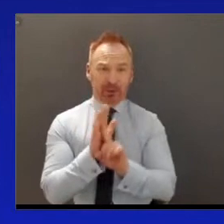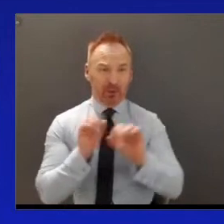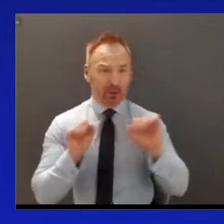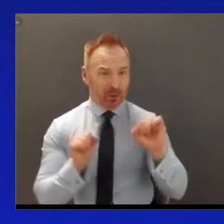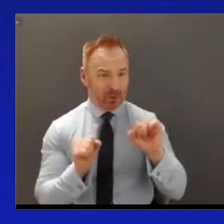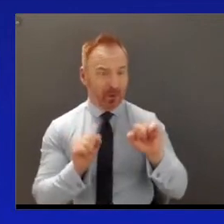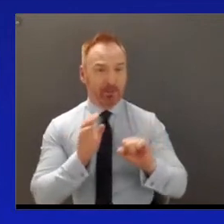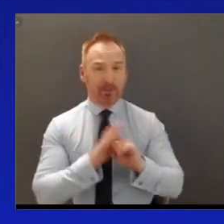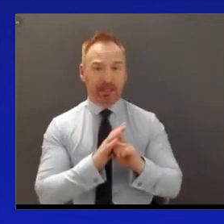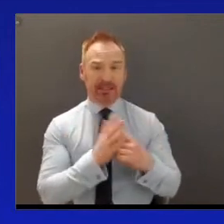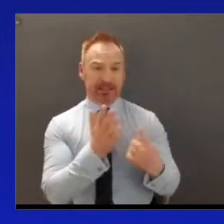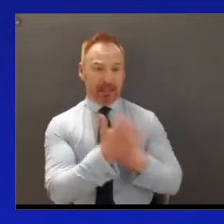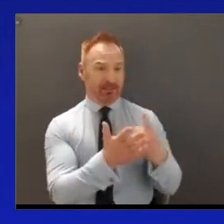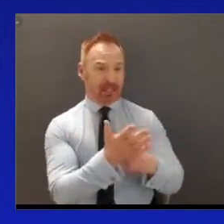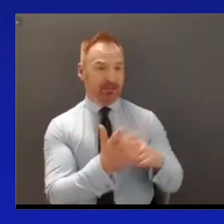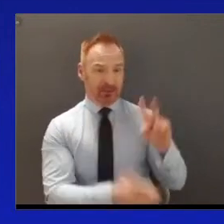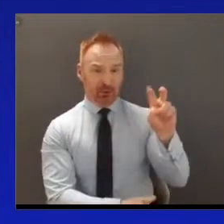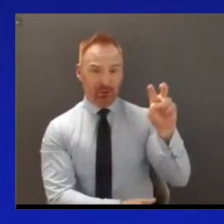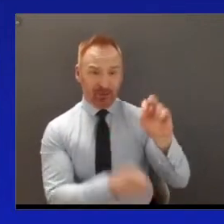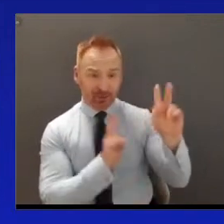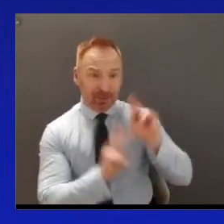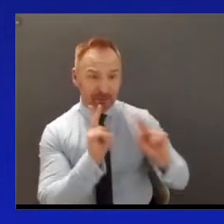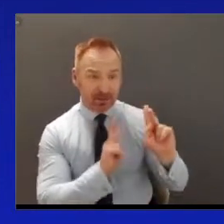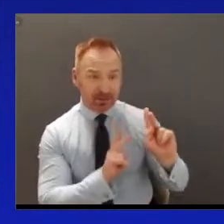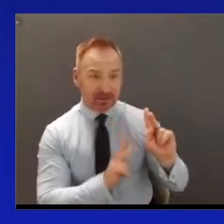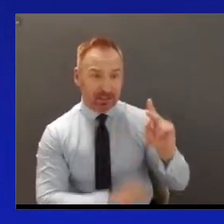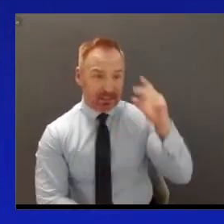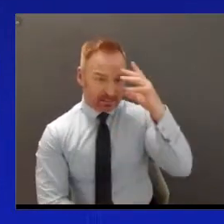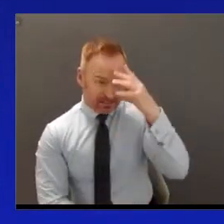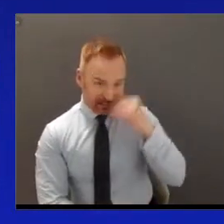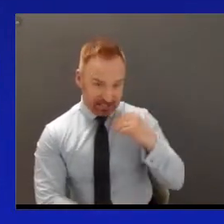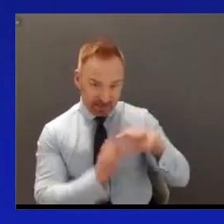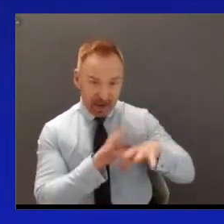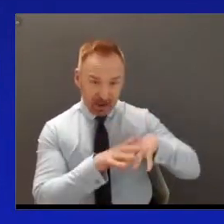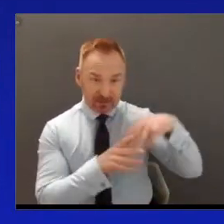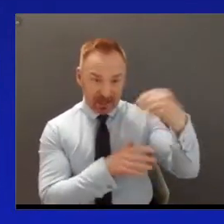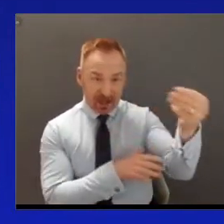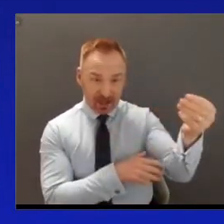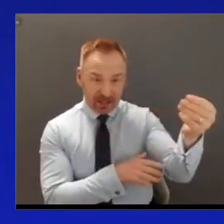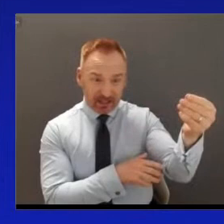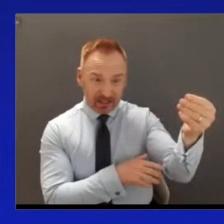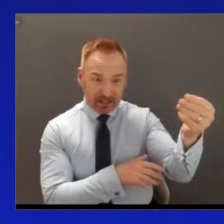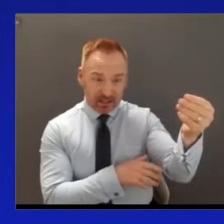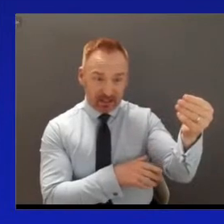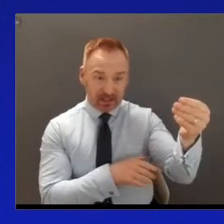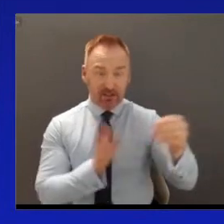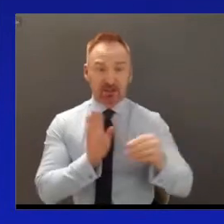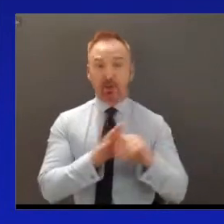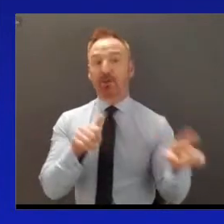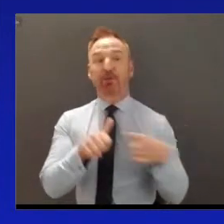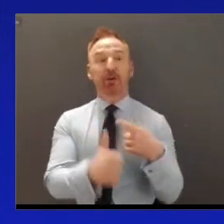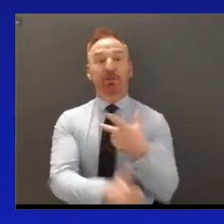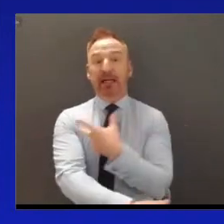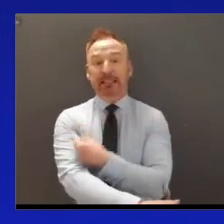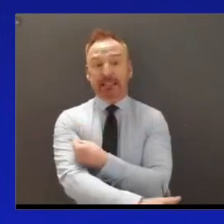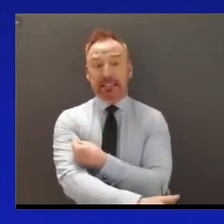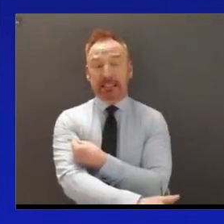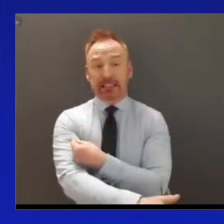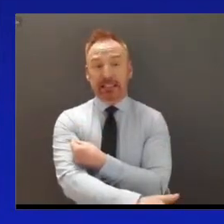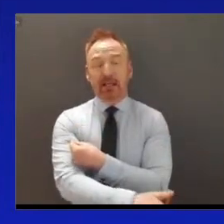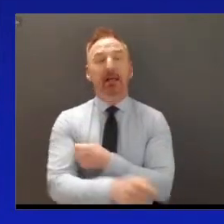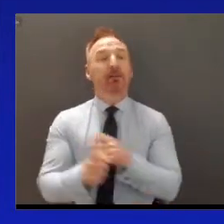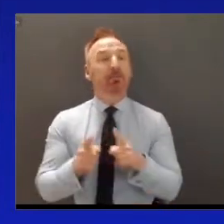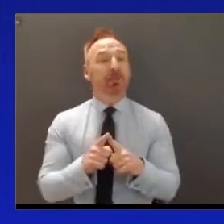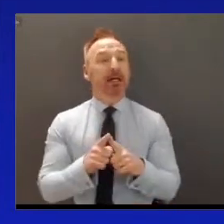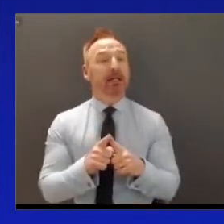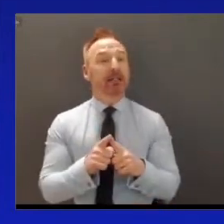see that being managed in terms of not just the first vaccine, but as important, the second